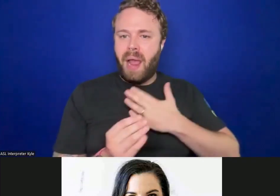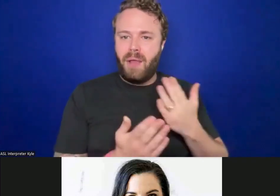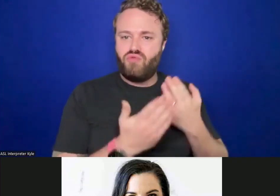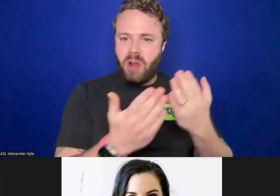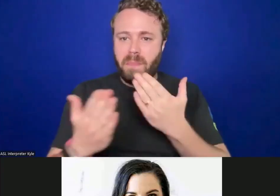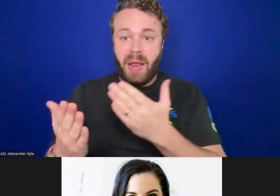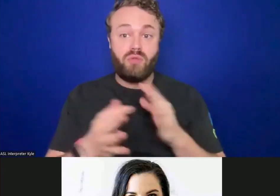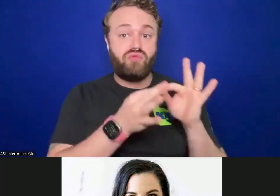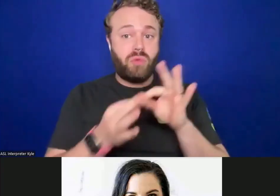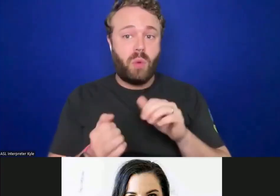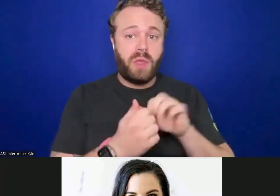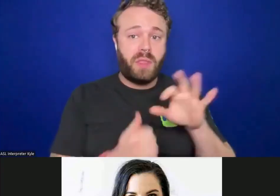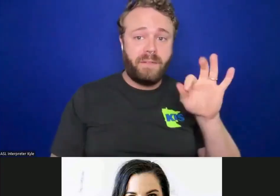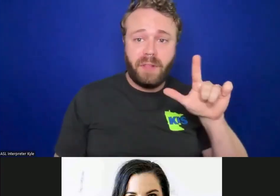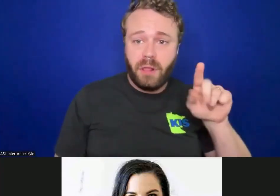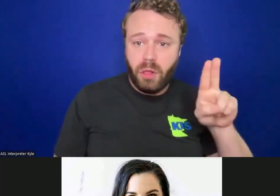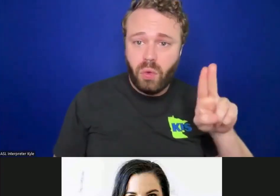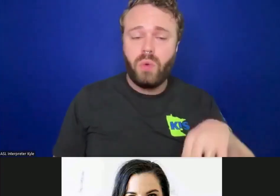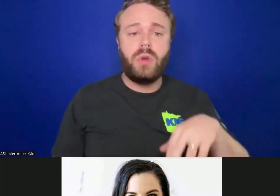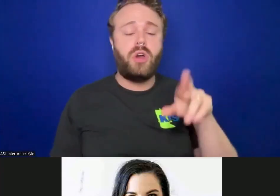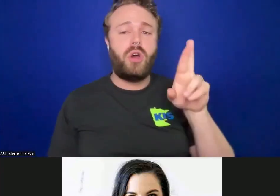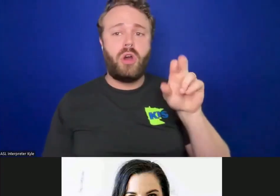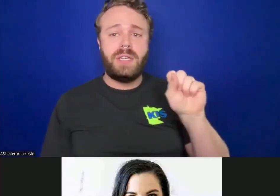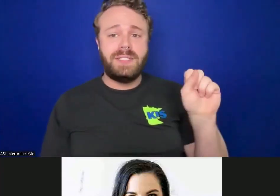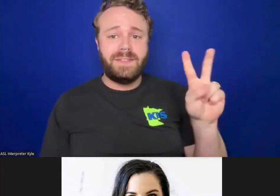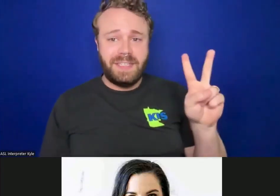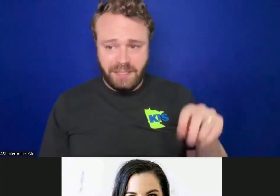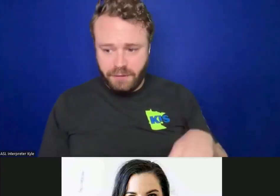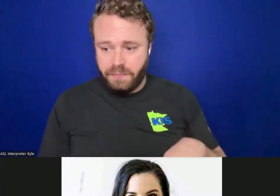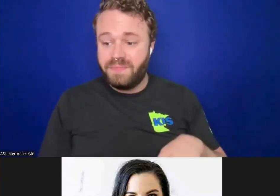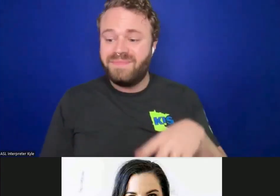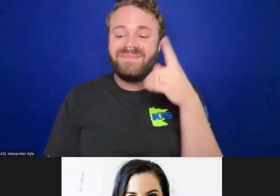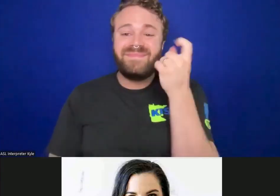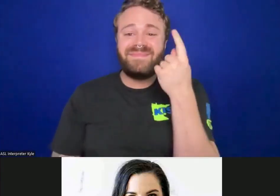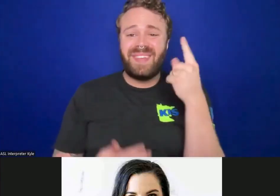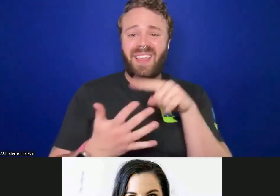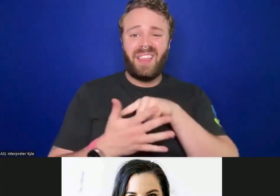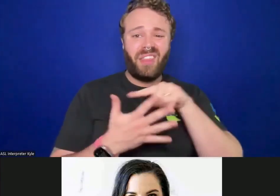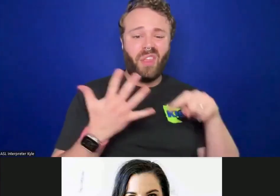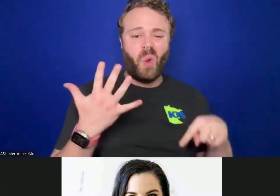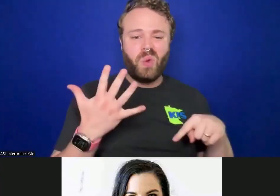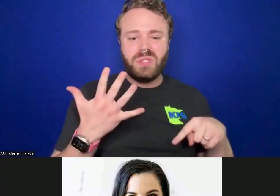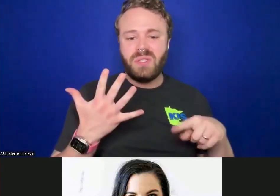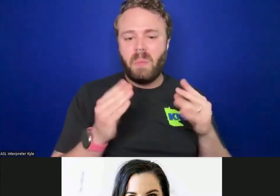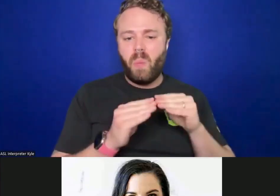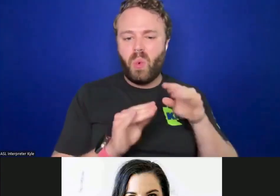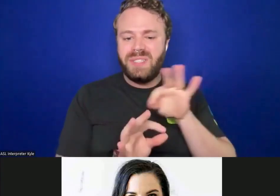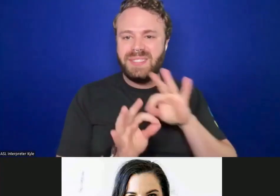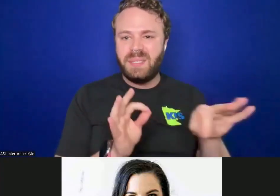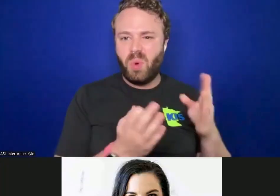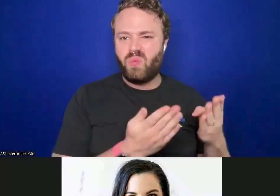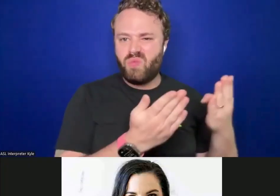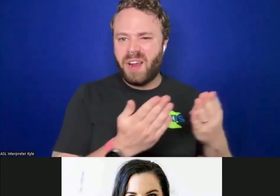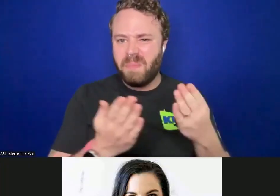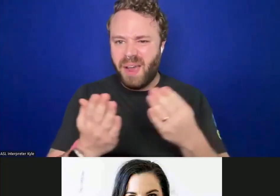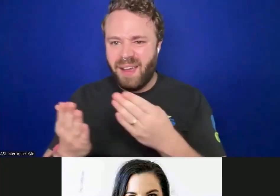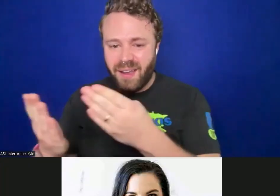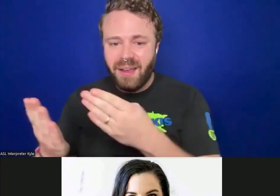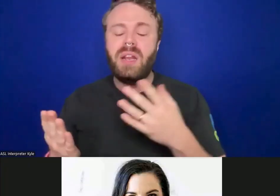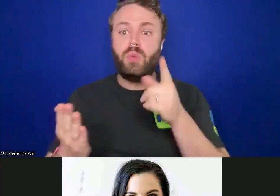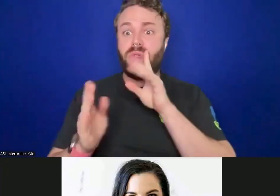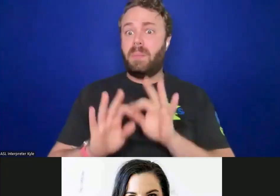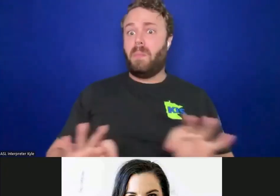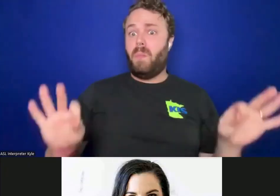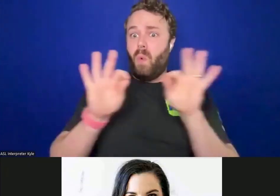and RSV, since those are simpler recommendations and very important with respect to the protection that